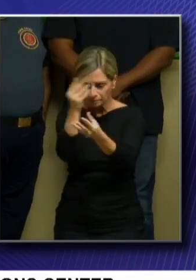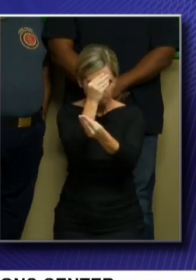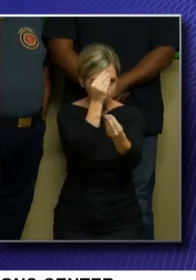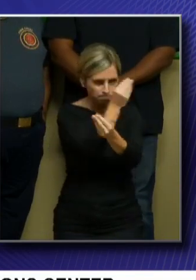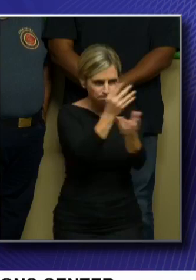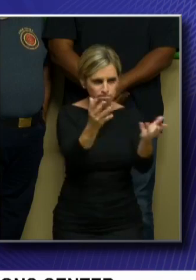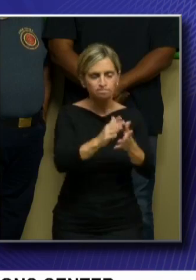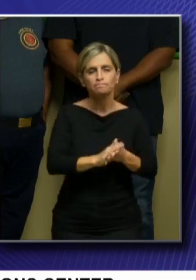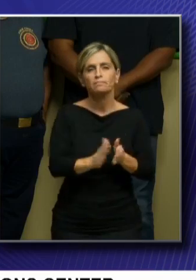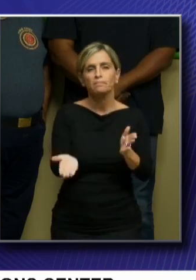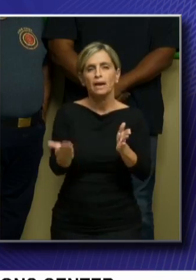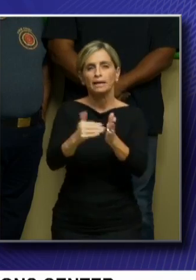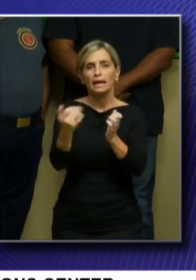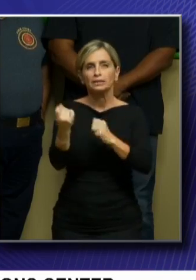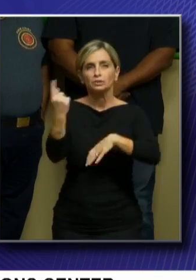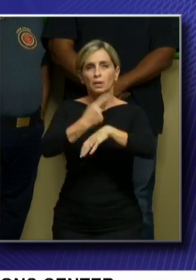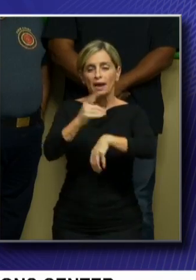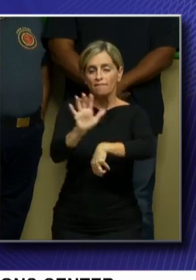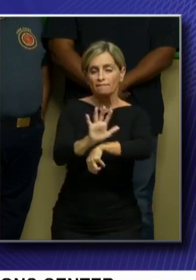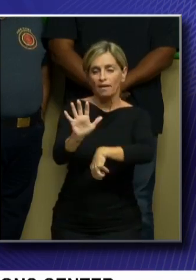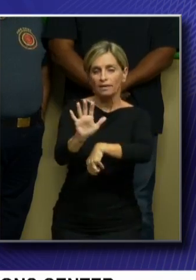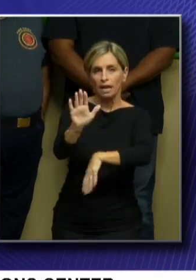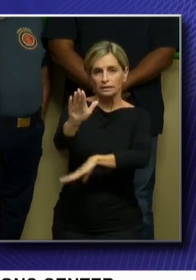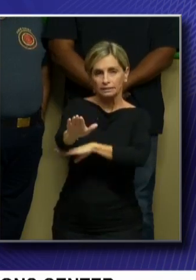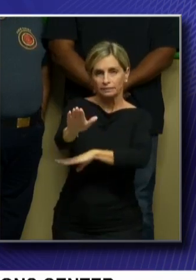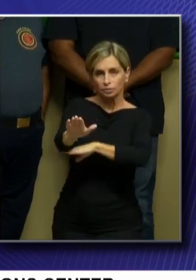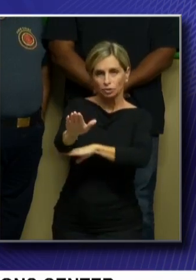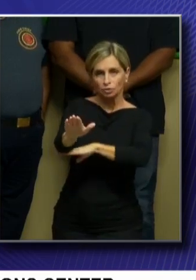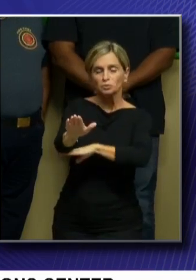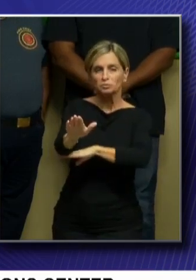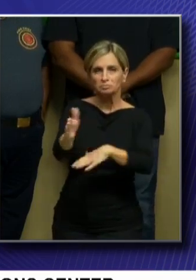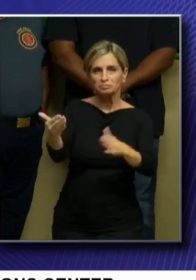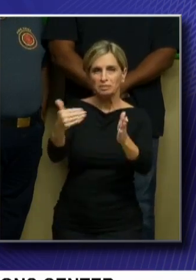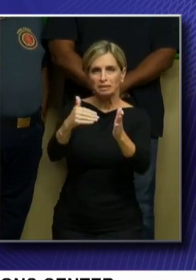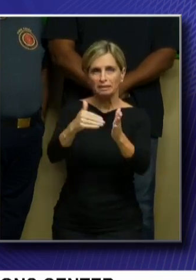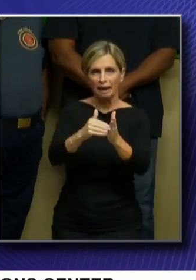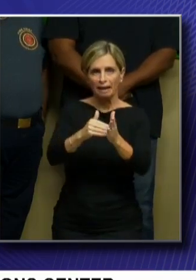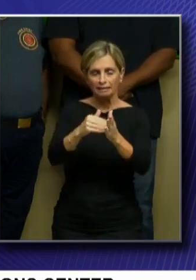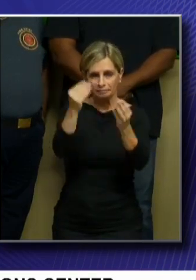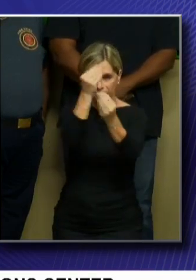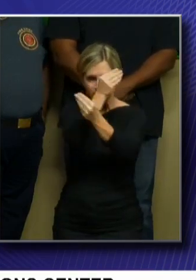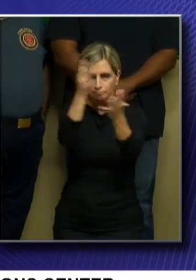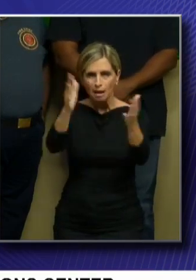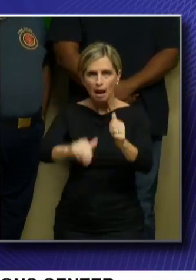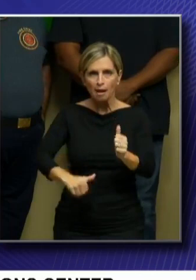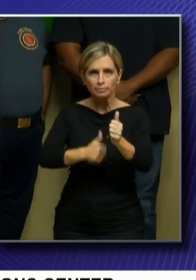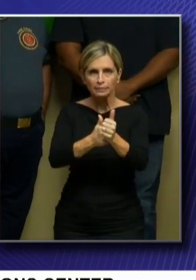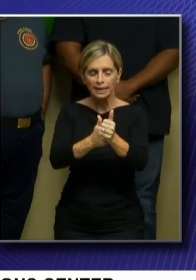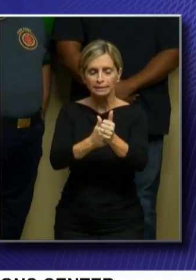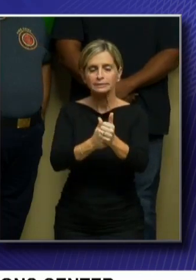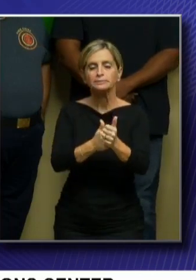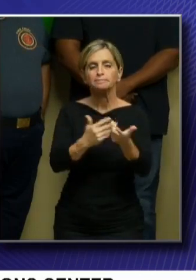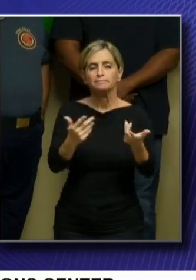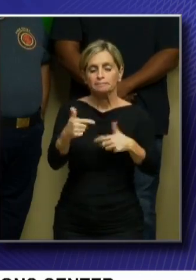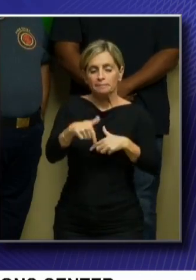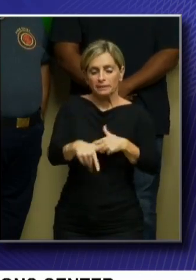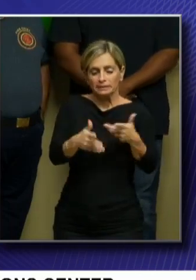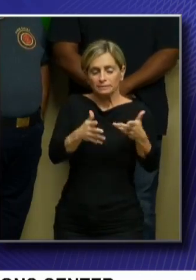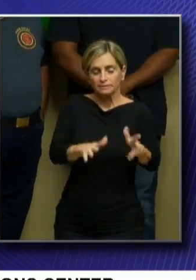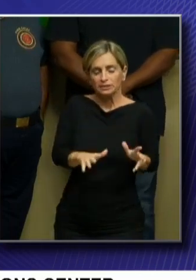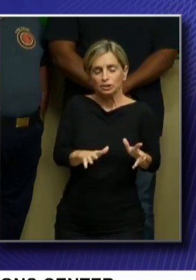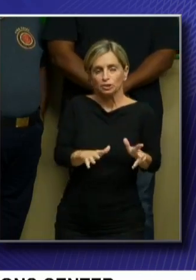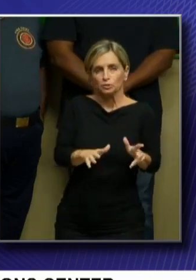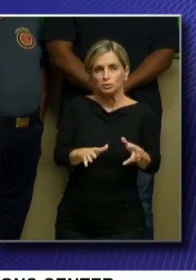at 5 p.m. this afternoon. We are, following this briefing, going to do the briefing in Spanish and then